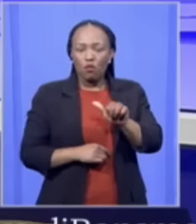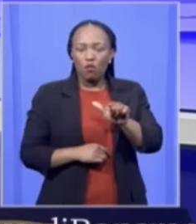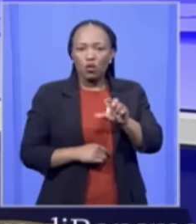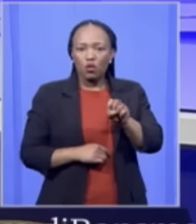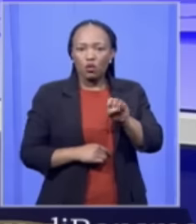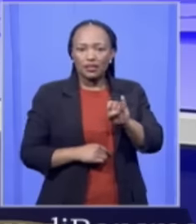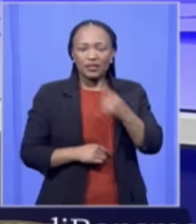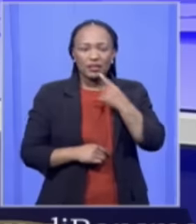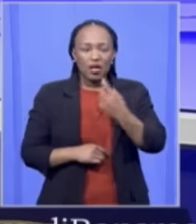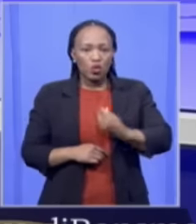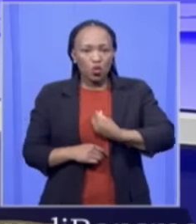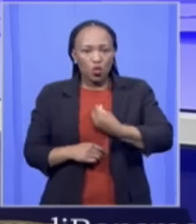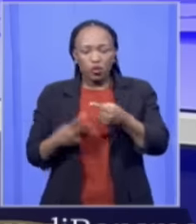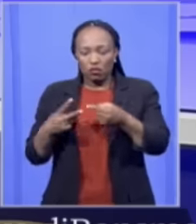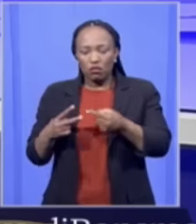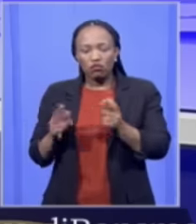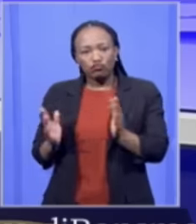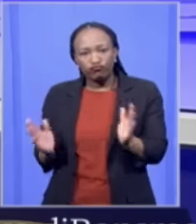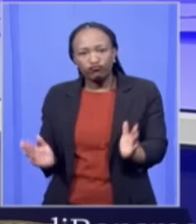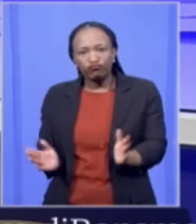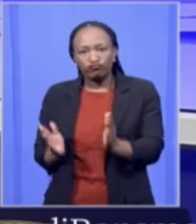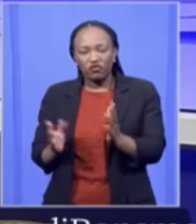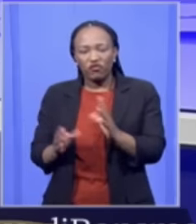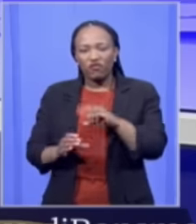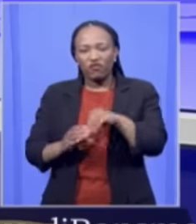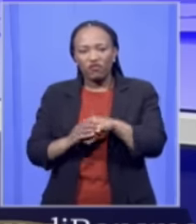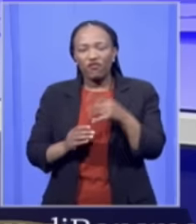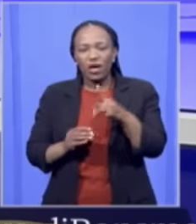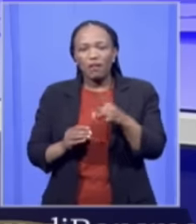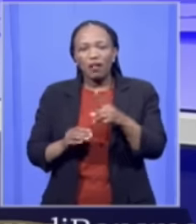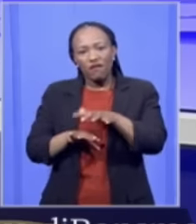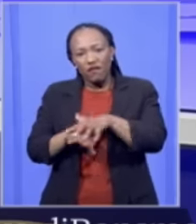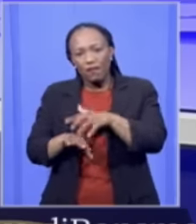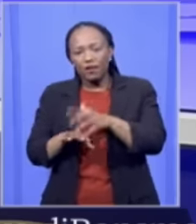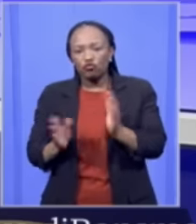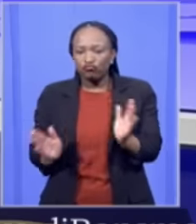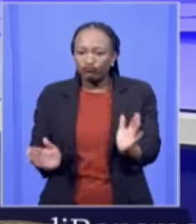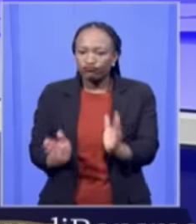ba ba solofelang go nna le seabe mo tlhagisong ya dijo tsa naga.